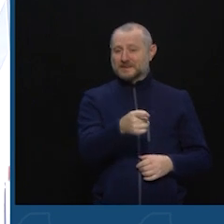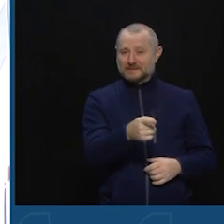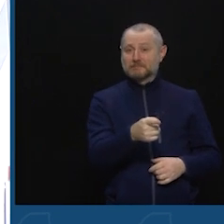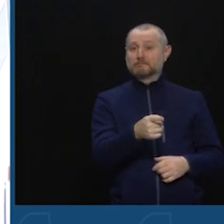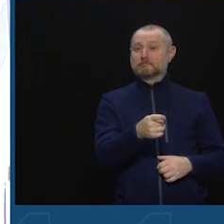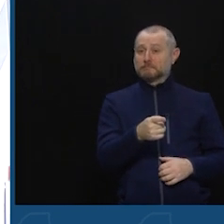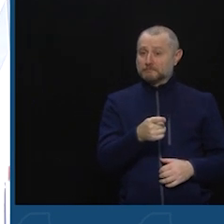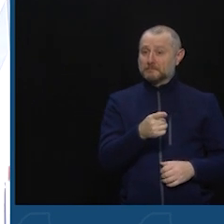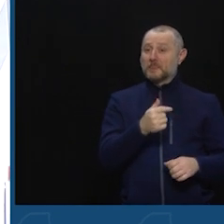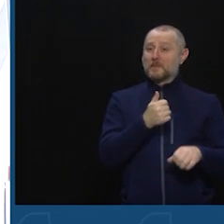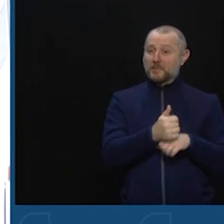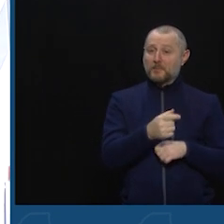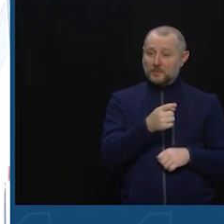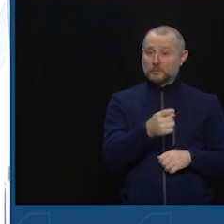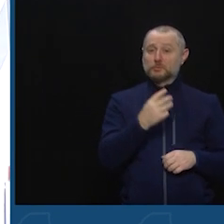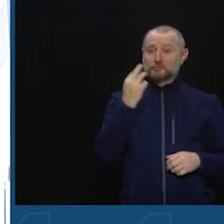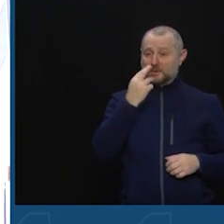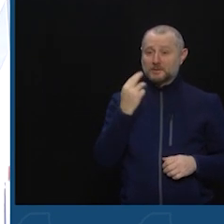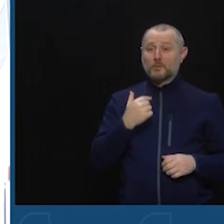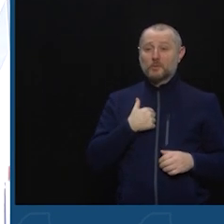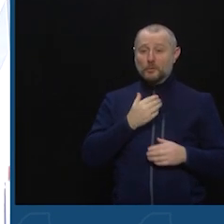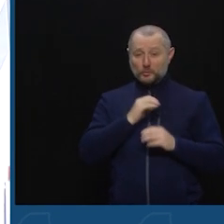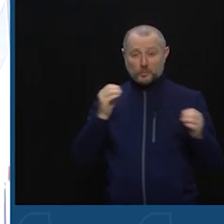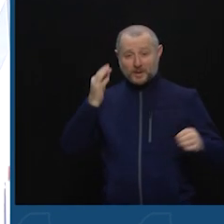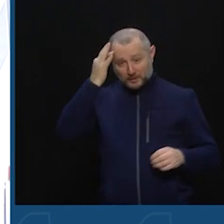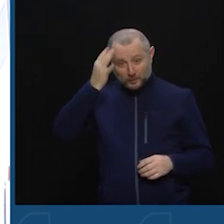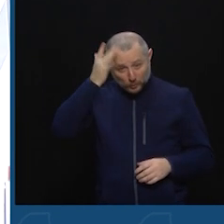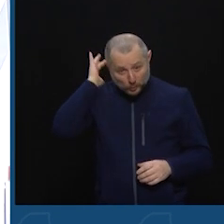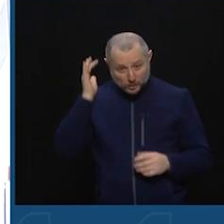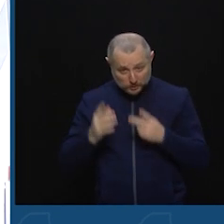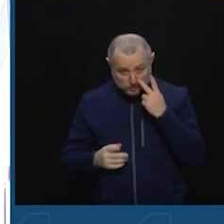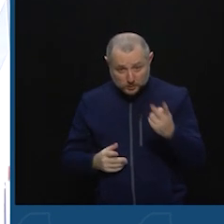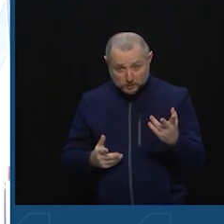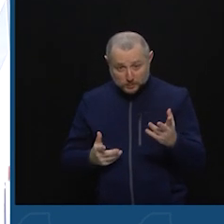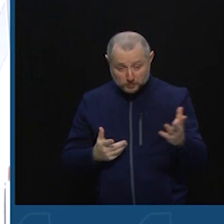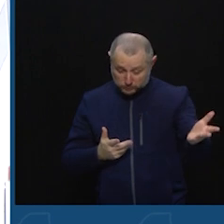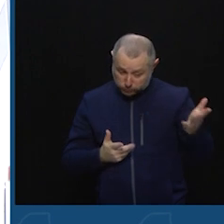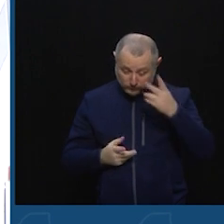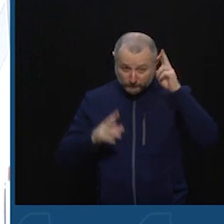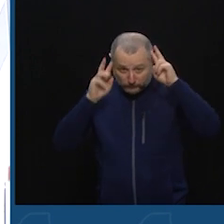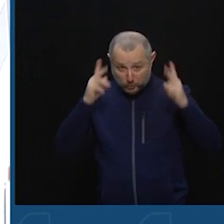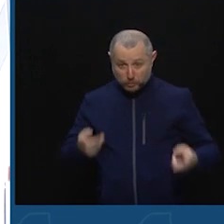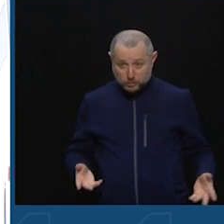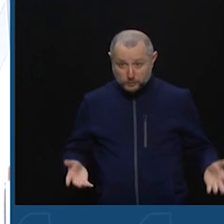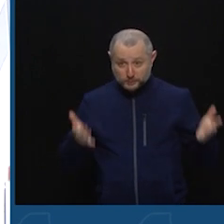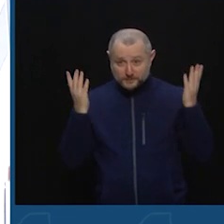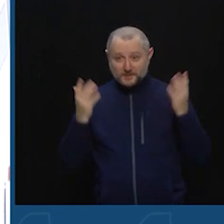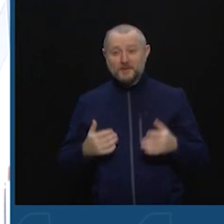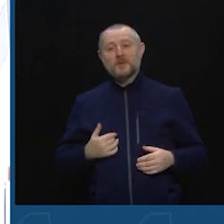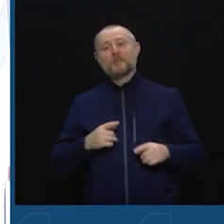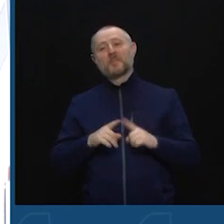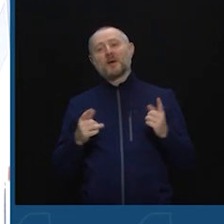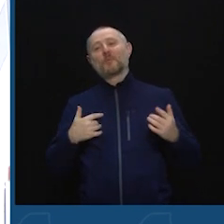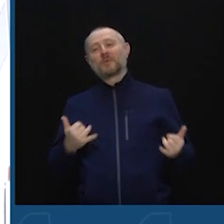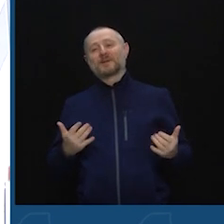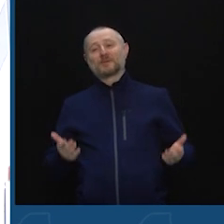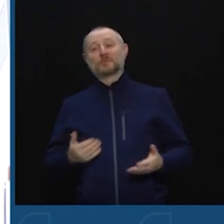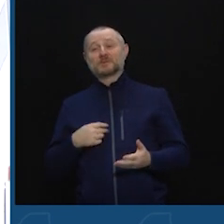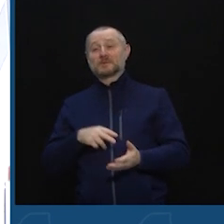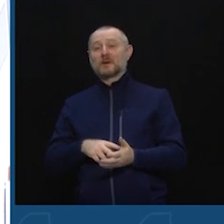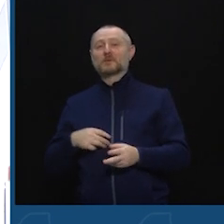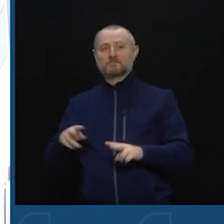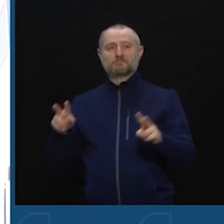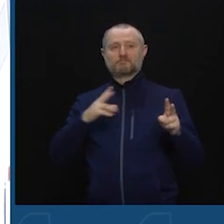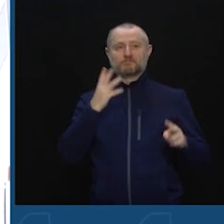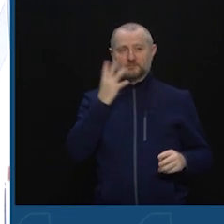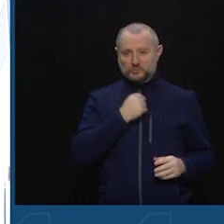all. But when we stand here in this gorgeous new airport, I think it's all worth it. As you know, the